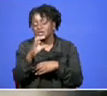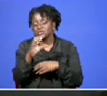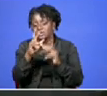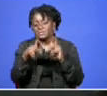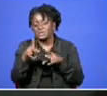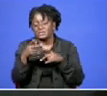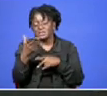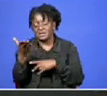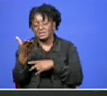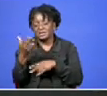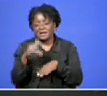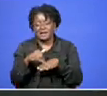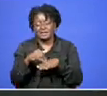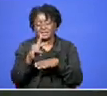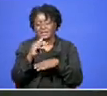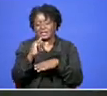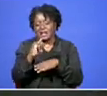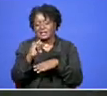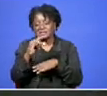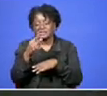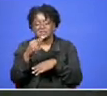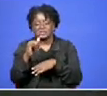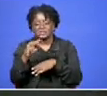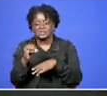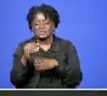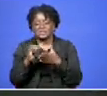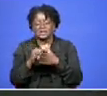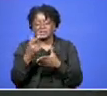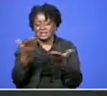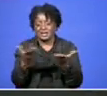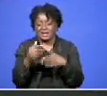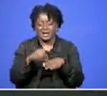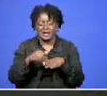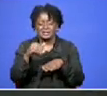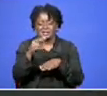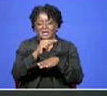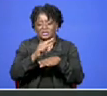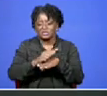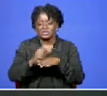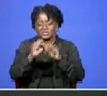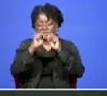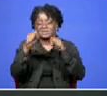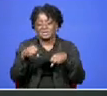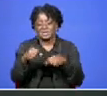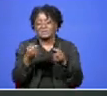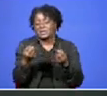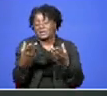the Kendall Isaacs Gymnasium. So that's what's here at the National Stadium. A whole lot going on. Keisla, back to you in the studio.